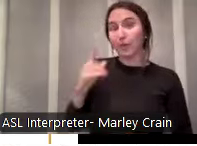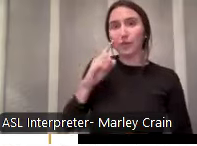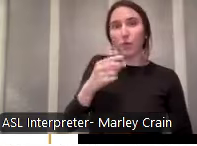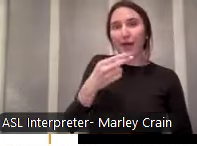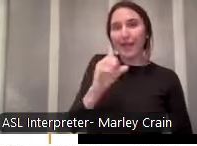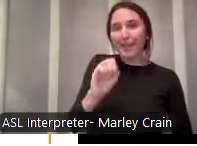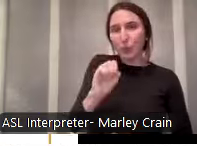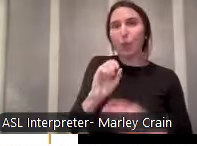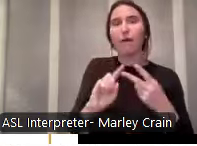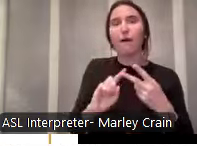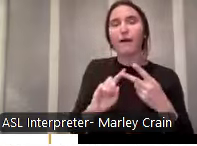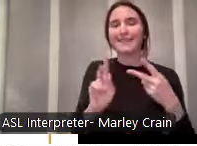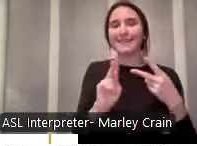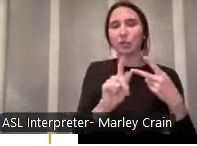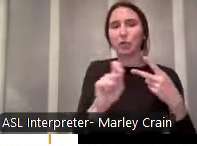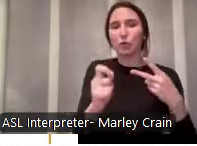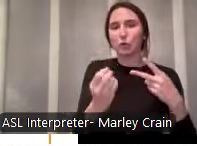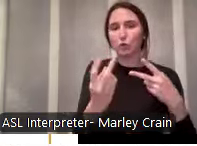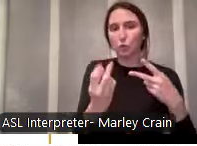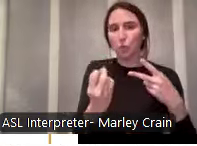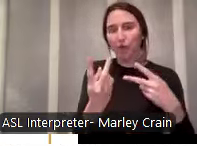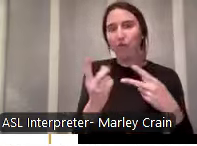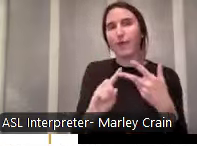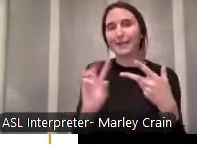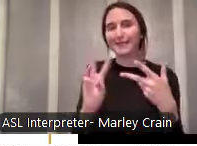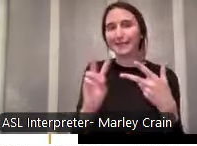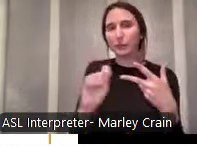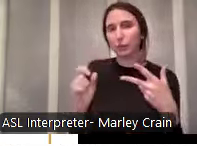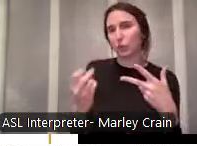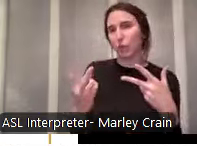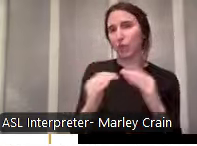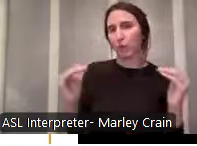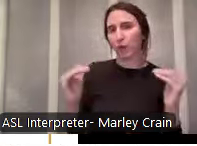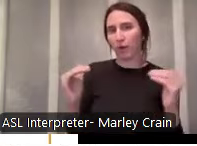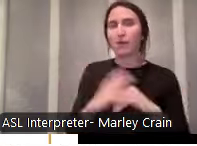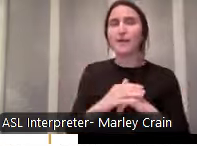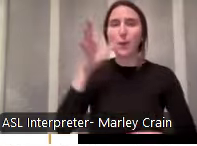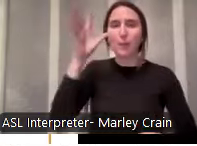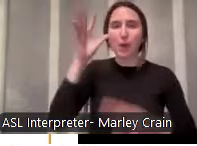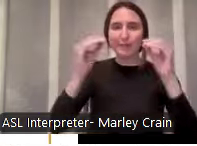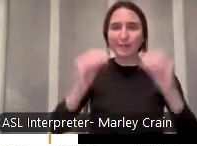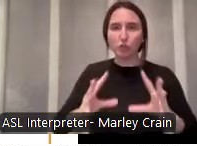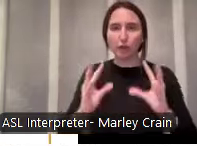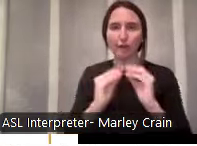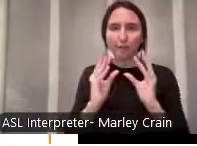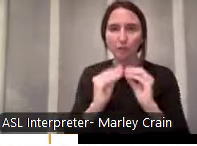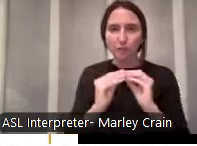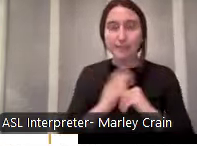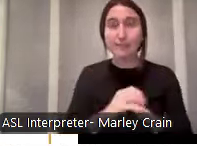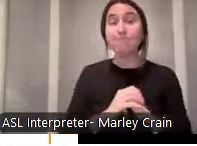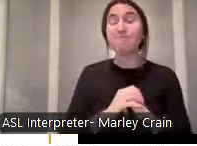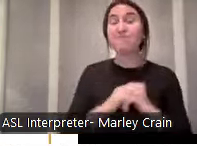through 12th grade and 6th to 12th grade. In the beginning of the year, parent-teacher conferences are a great way to